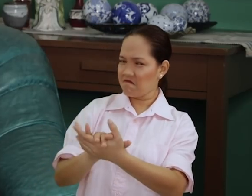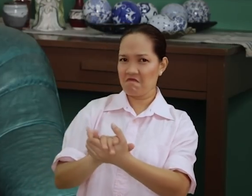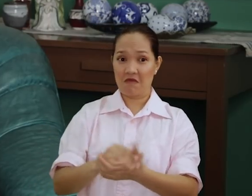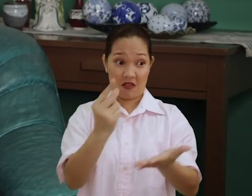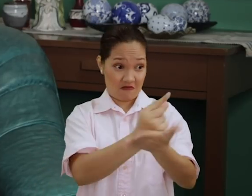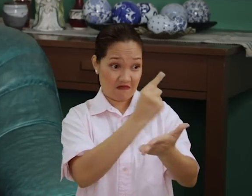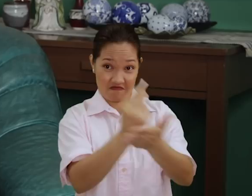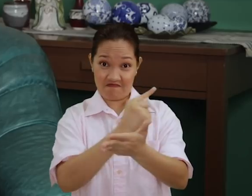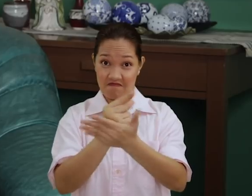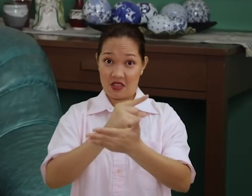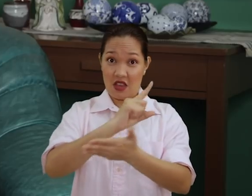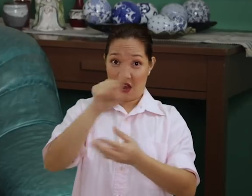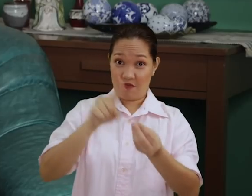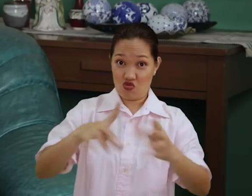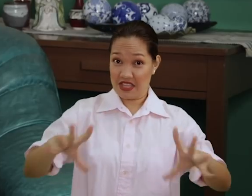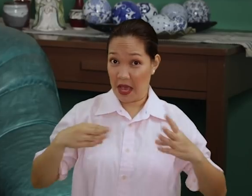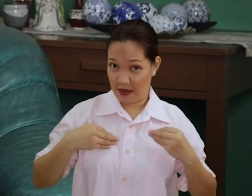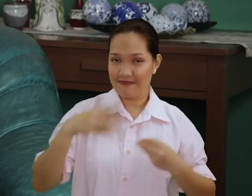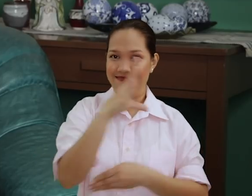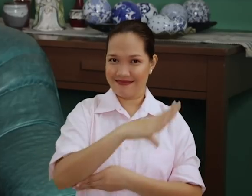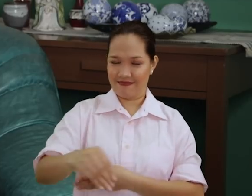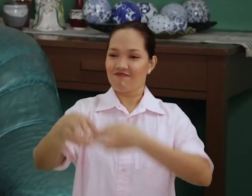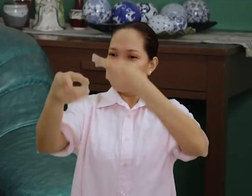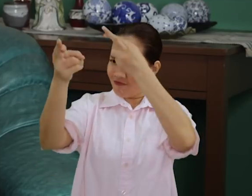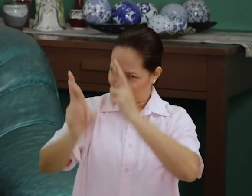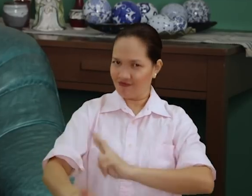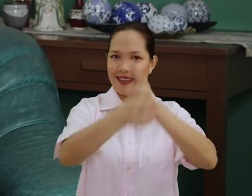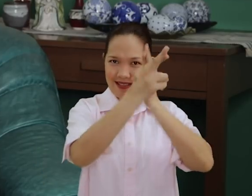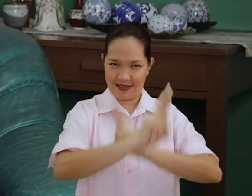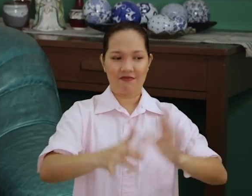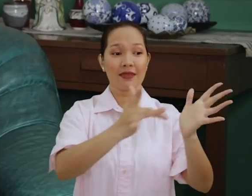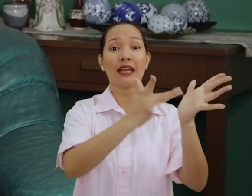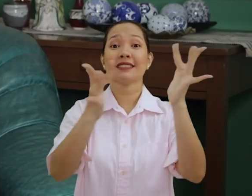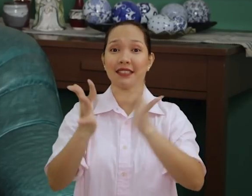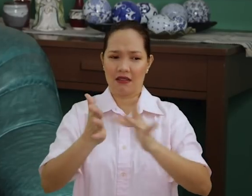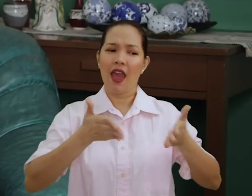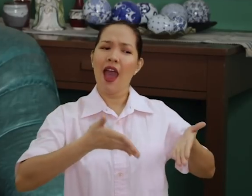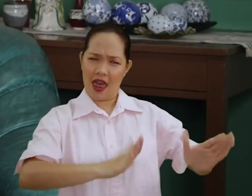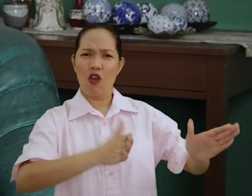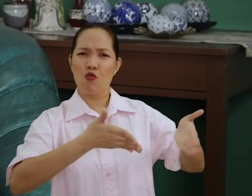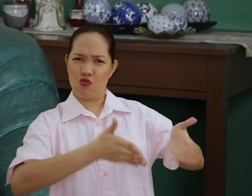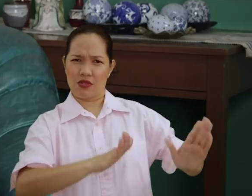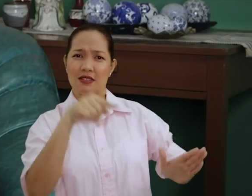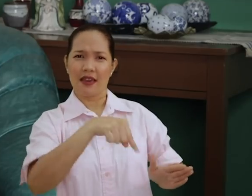My deaf friends believe that Jesus will show respect and will accept the deaf